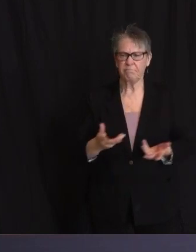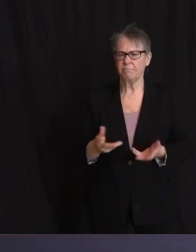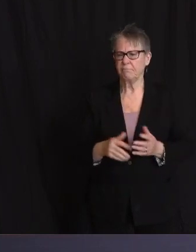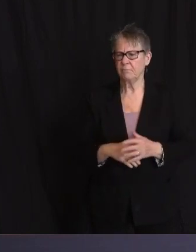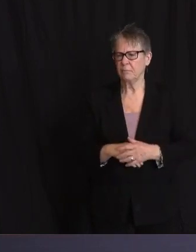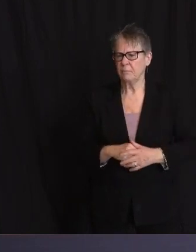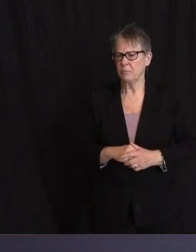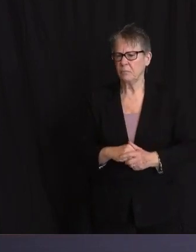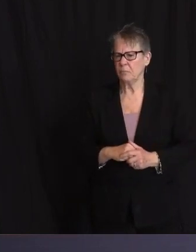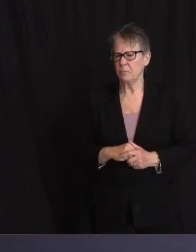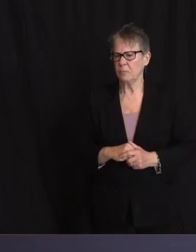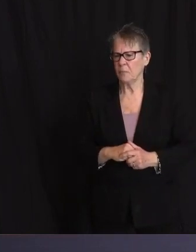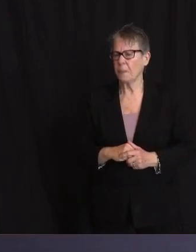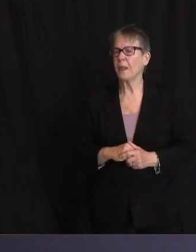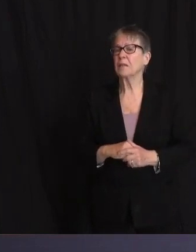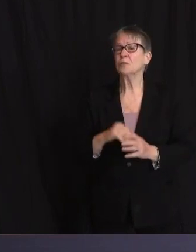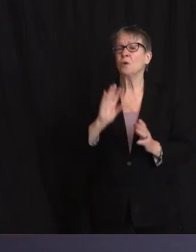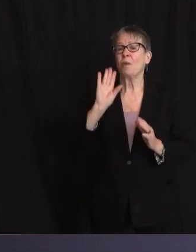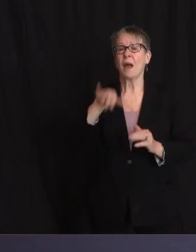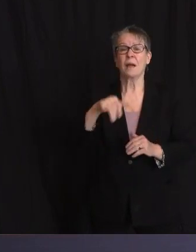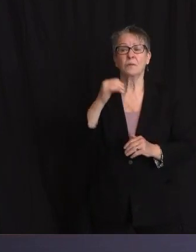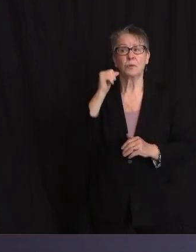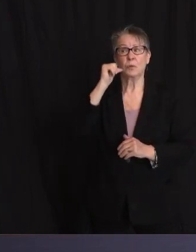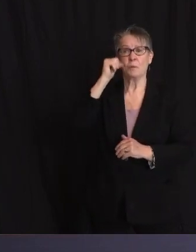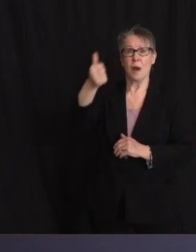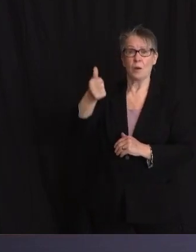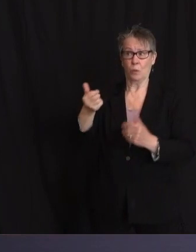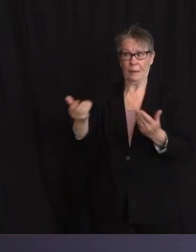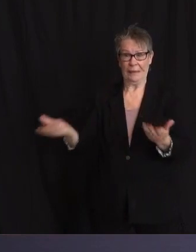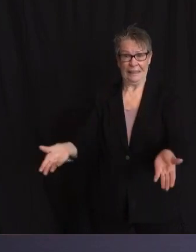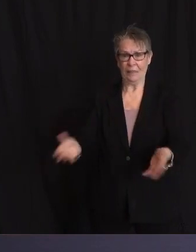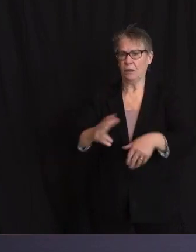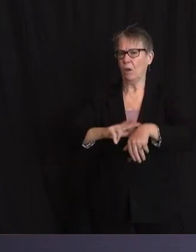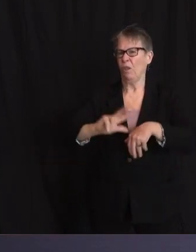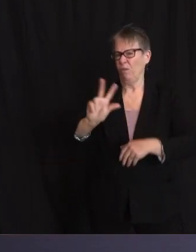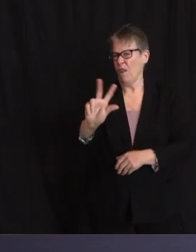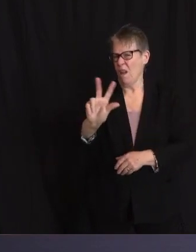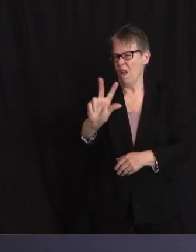but we are trying to coordinate with the Army Corps and look at some of the northern